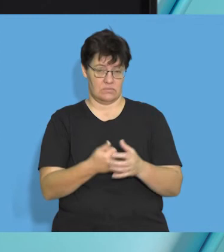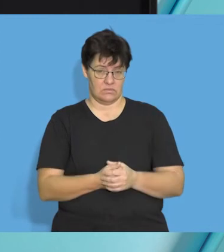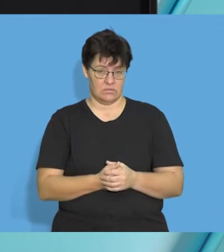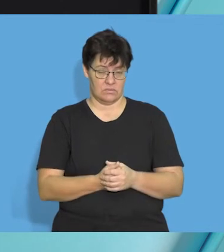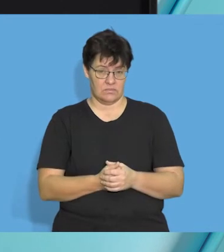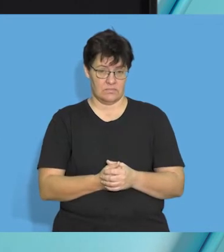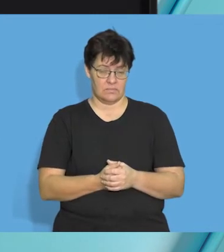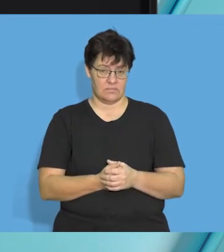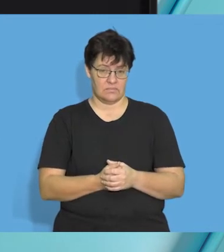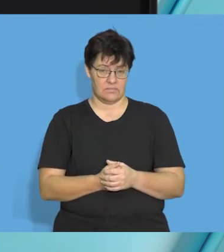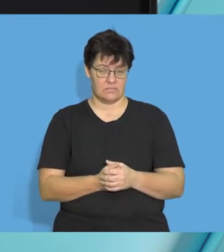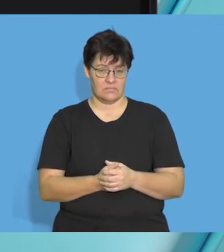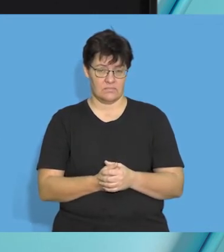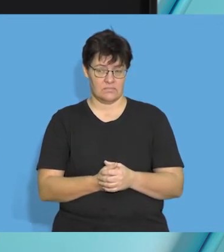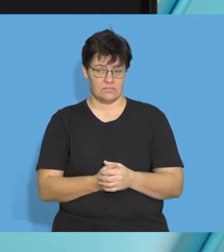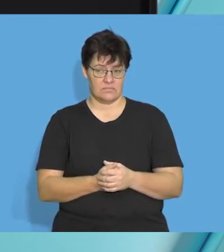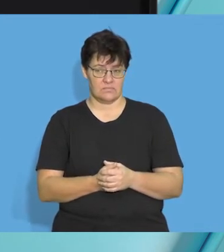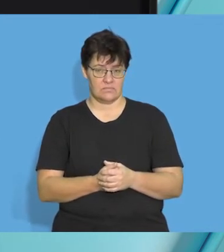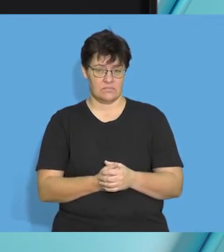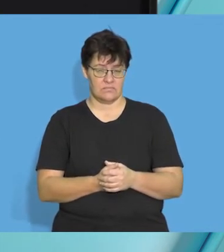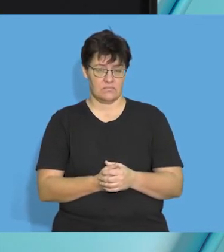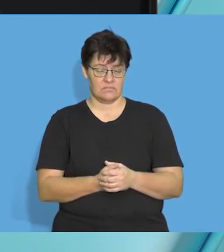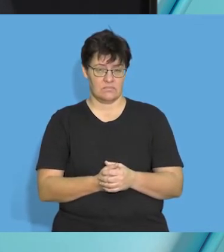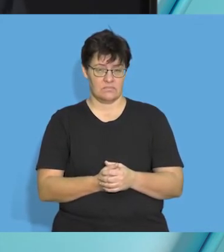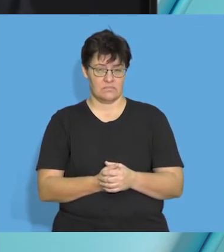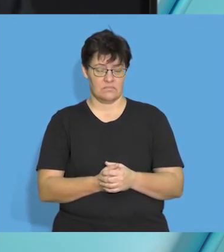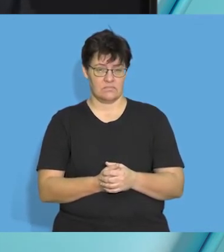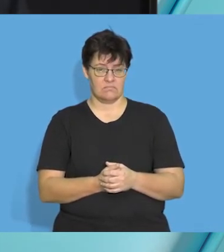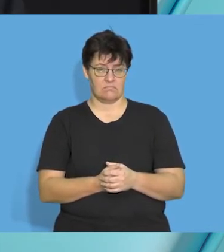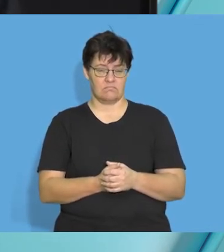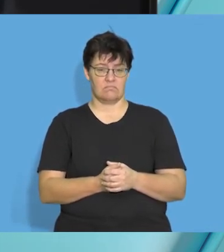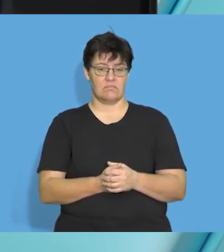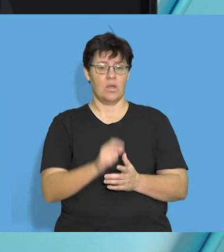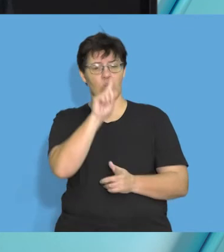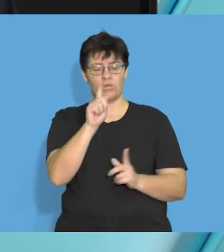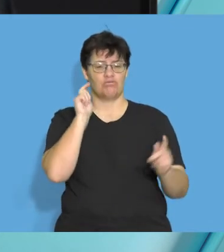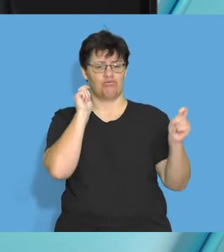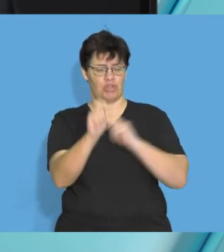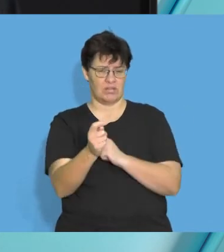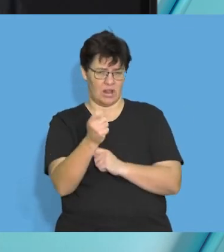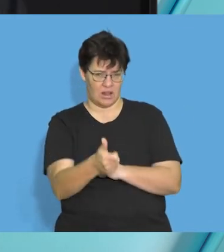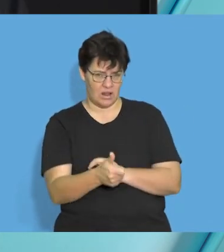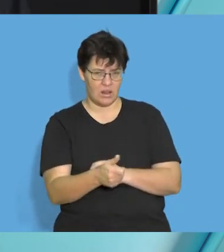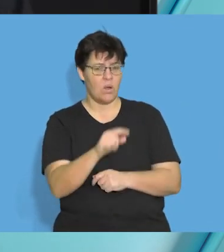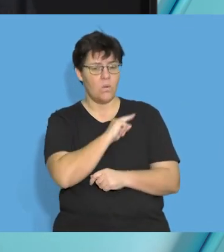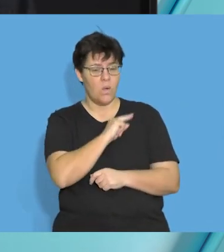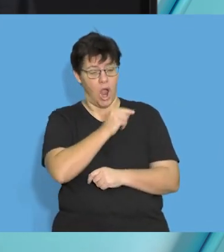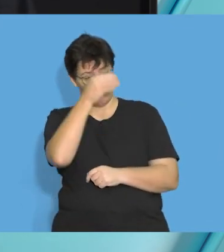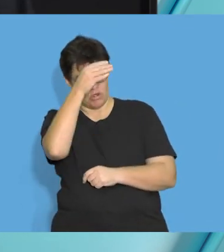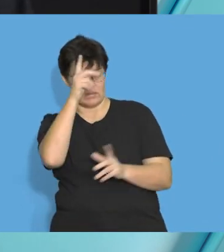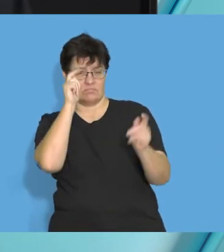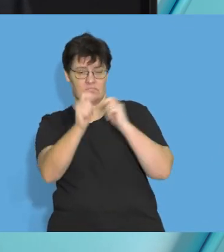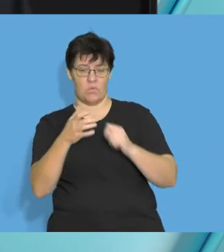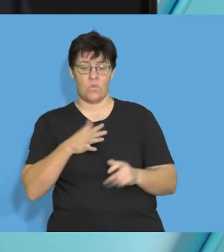right? Look, I'm changing the question slightly because I want to explain the concept to you. If